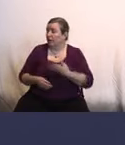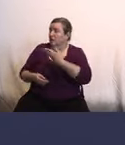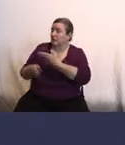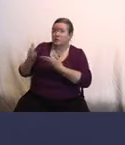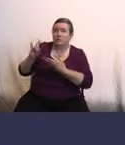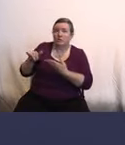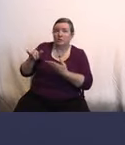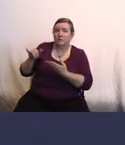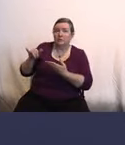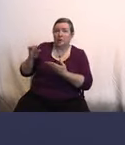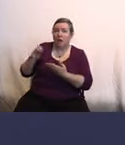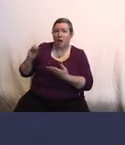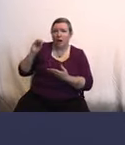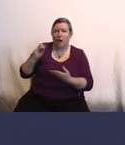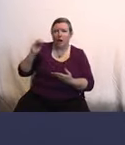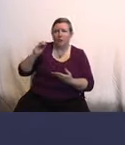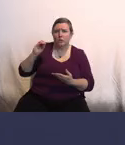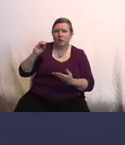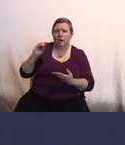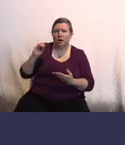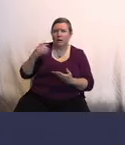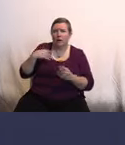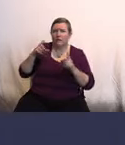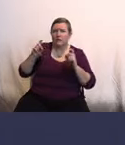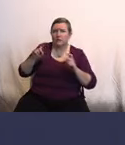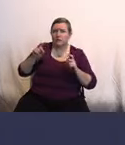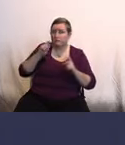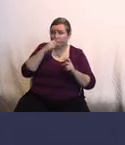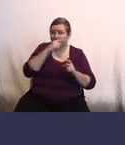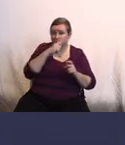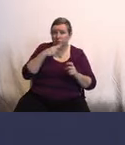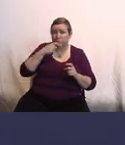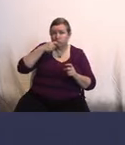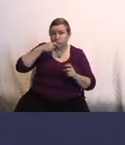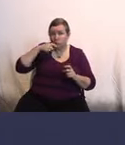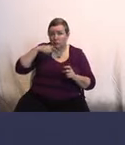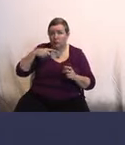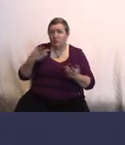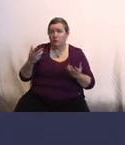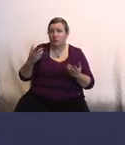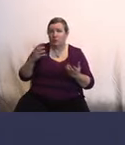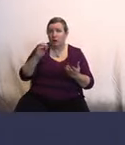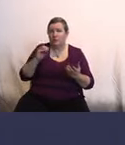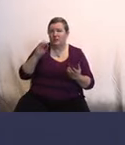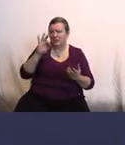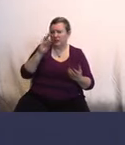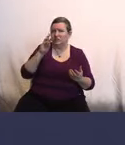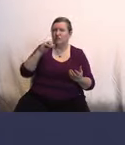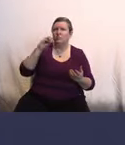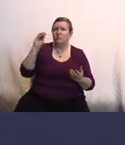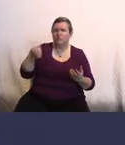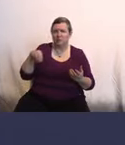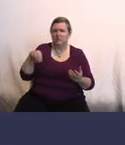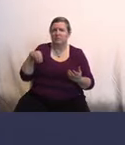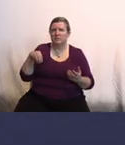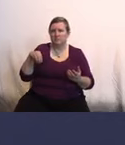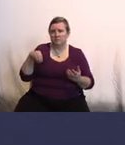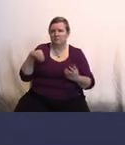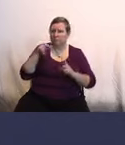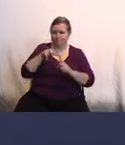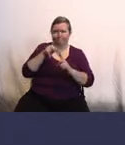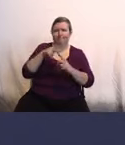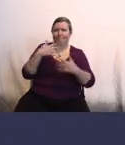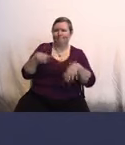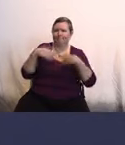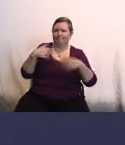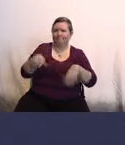now, 94 or 96%? 96. 96%. But this is more of a question for you all when you're up to bat here. It is